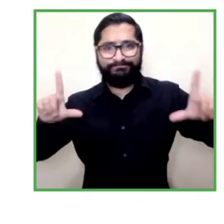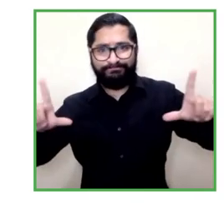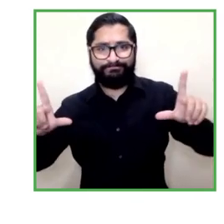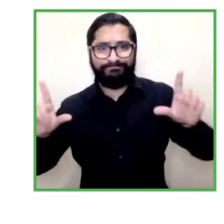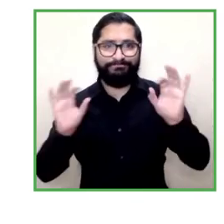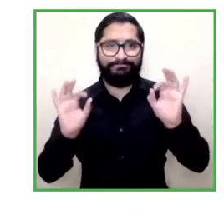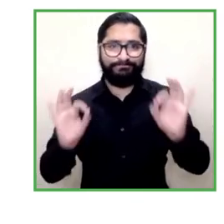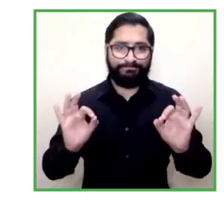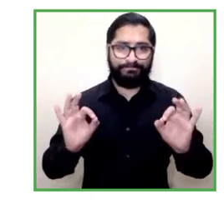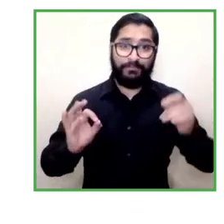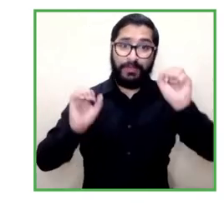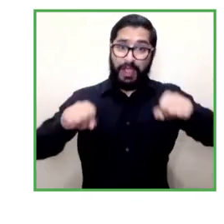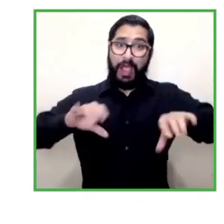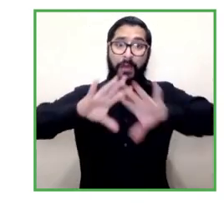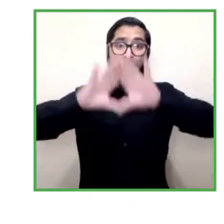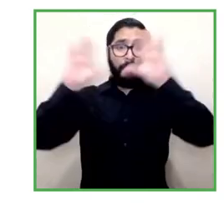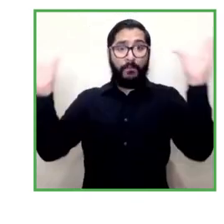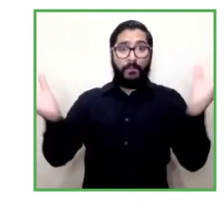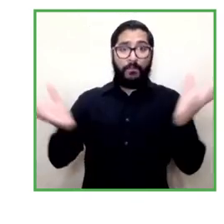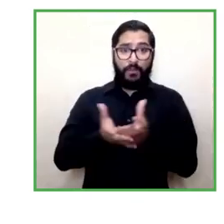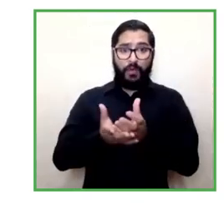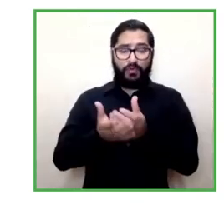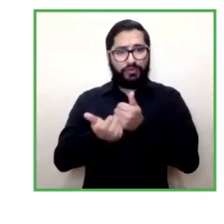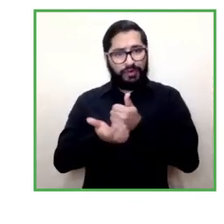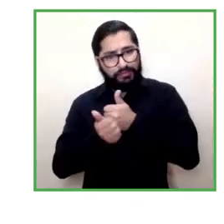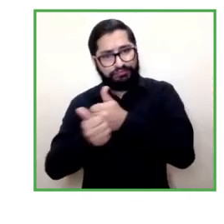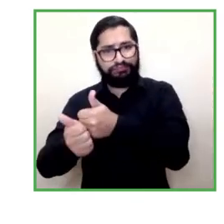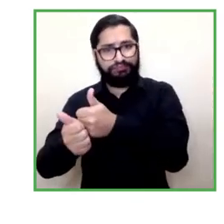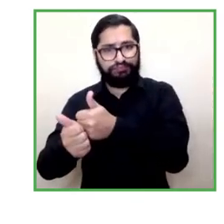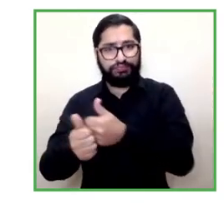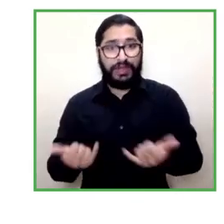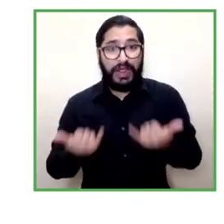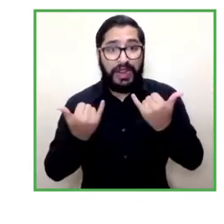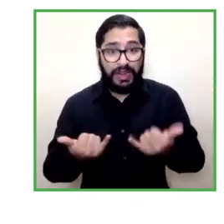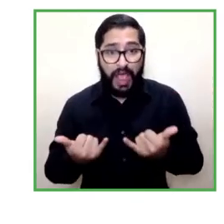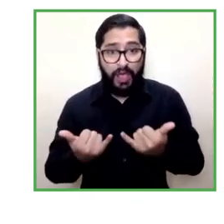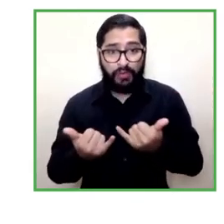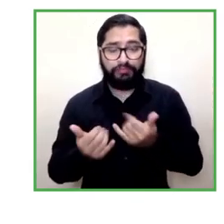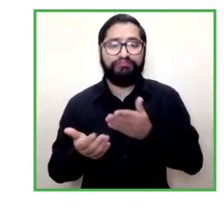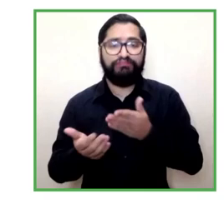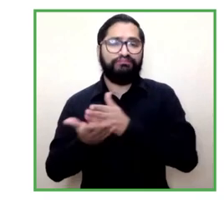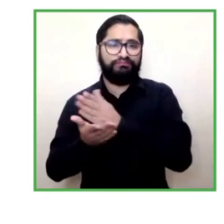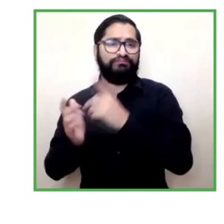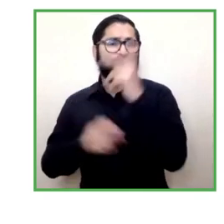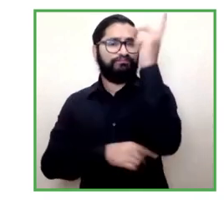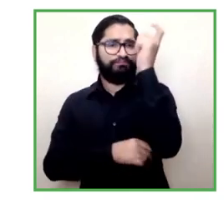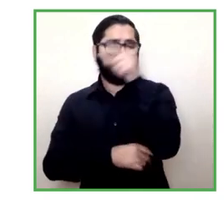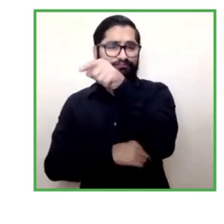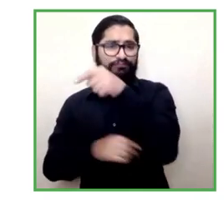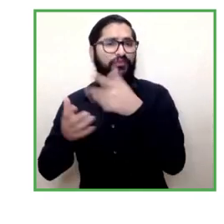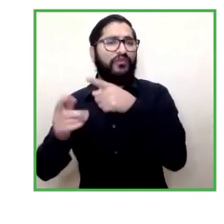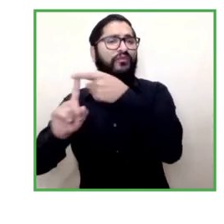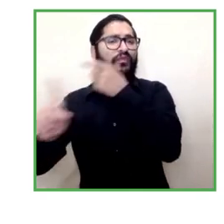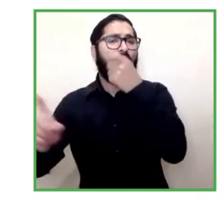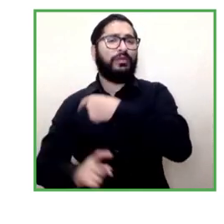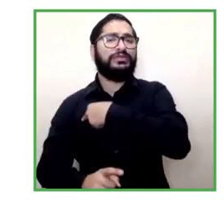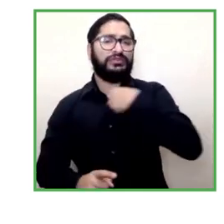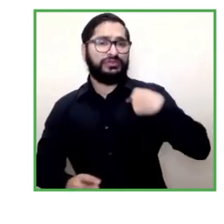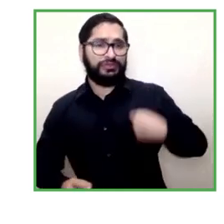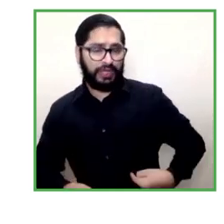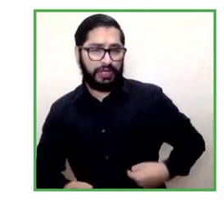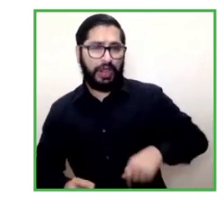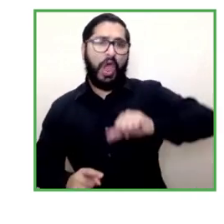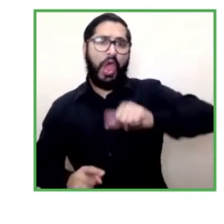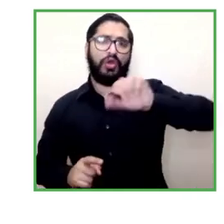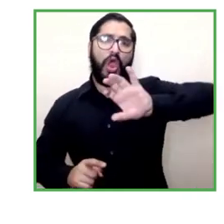India in a couple of weeks. And from there, we hope to go to Indonesia. And as I said in the previous question, Latin America as well. The